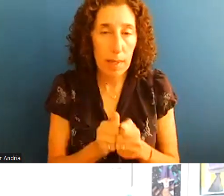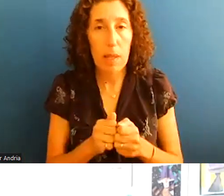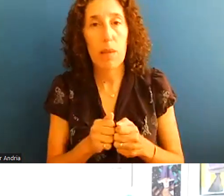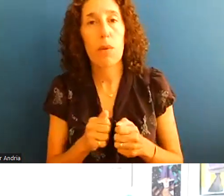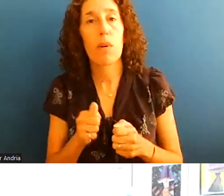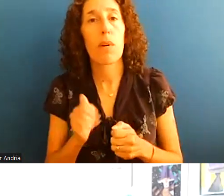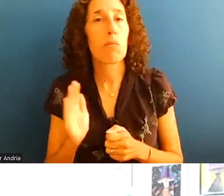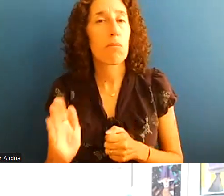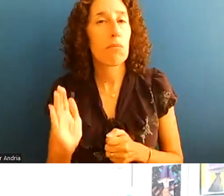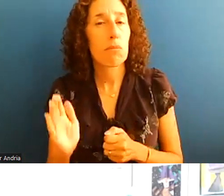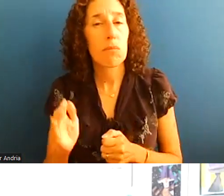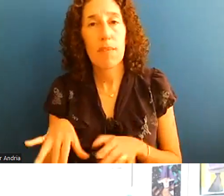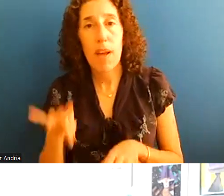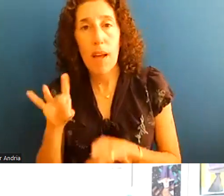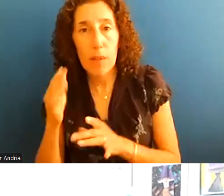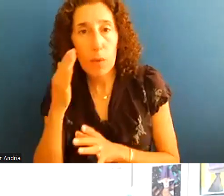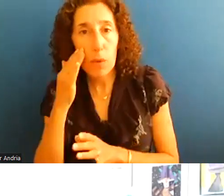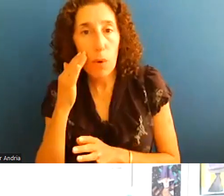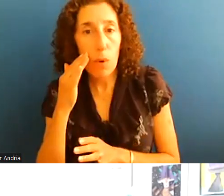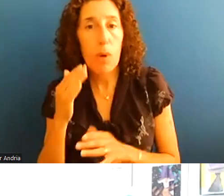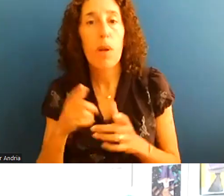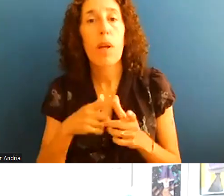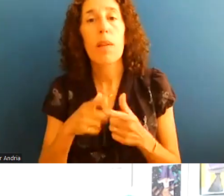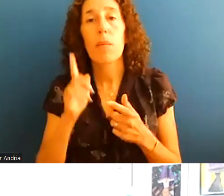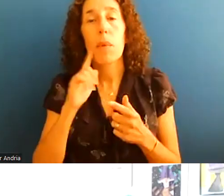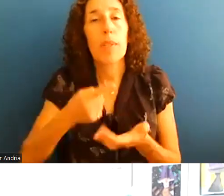here, or hey, I think we have X, Y, Z. We're really partnering